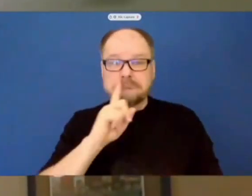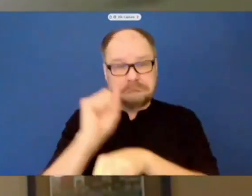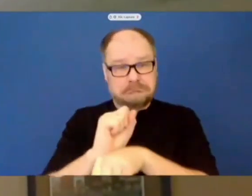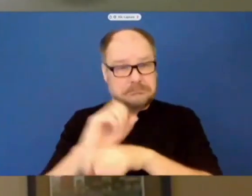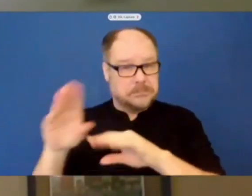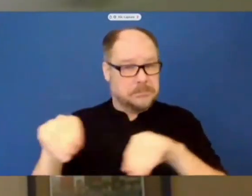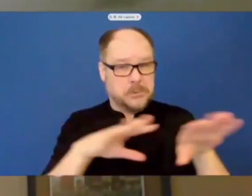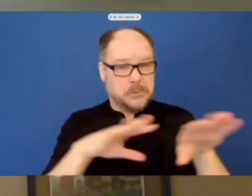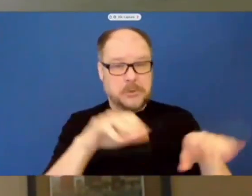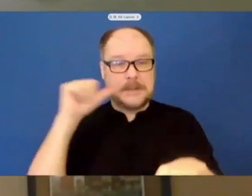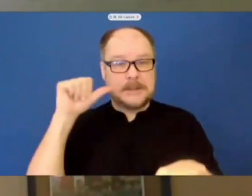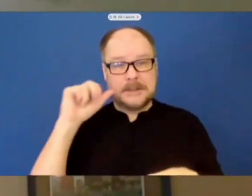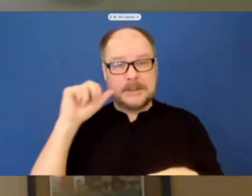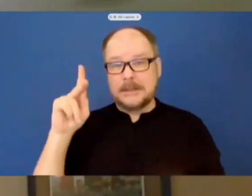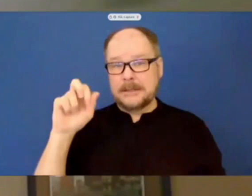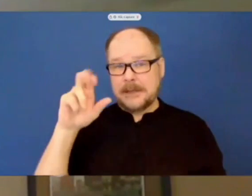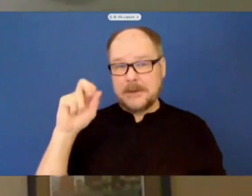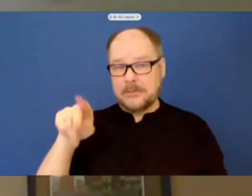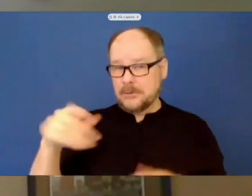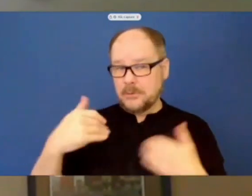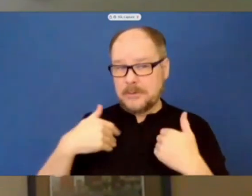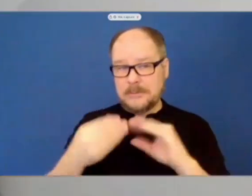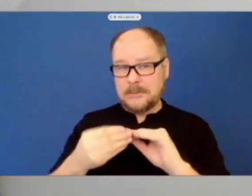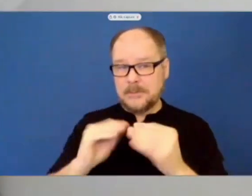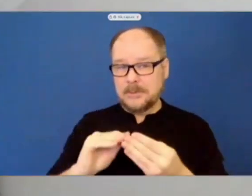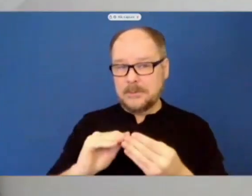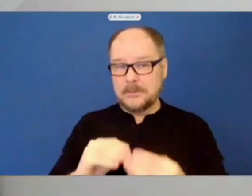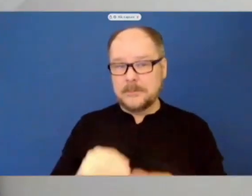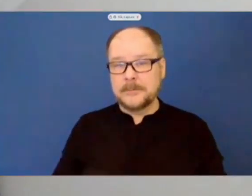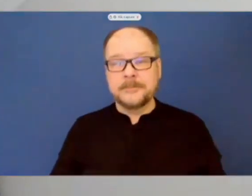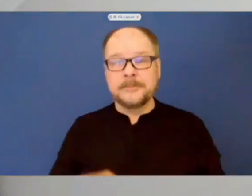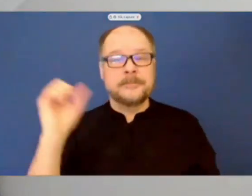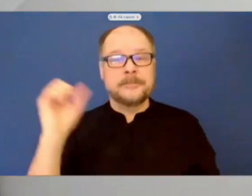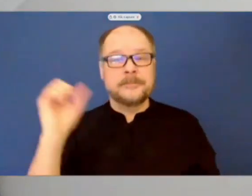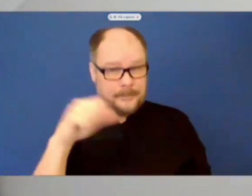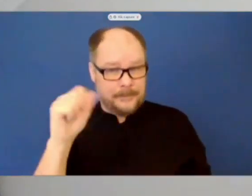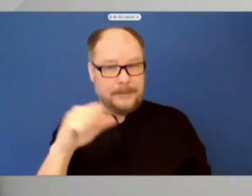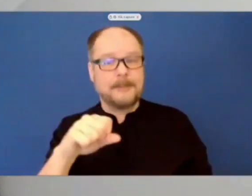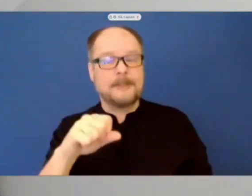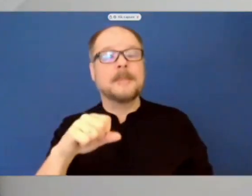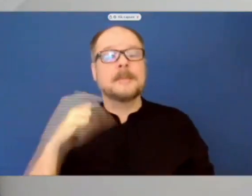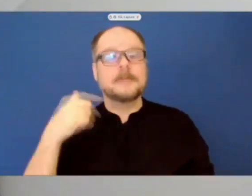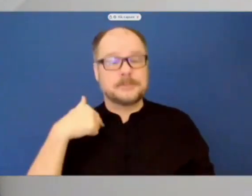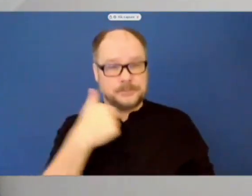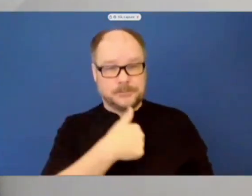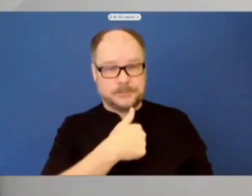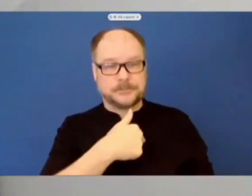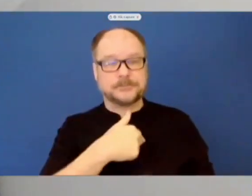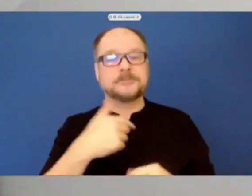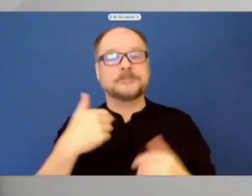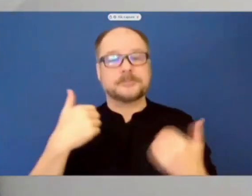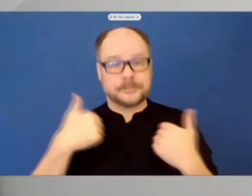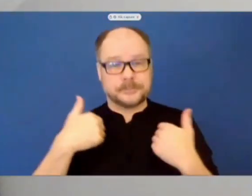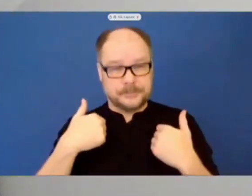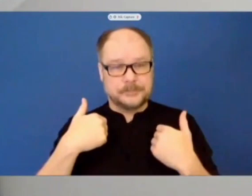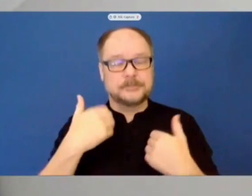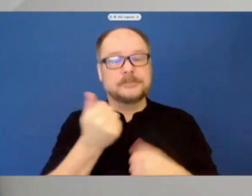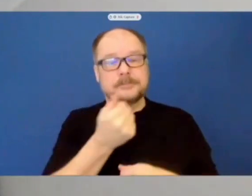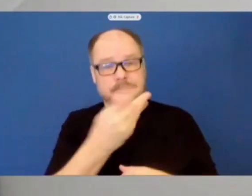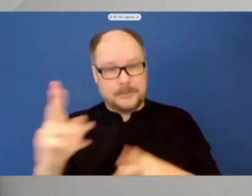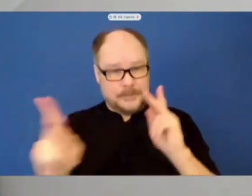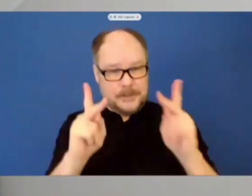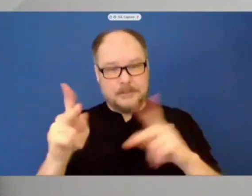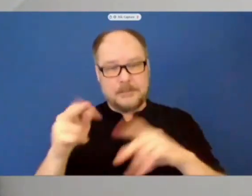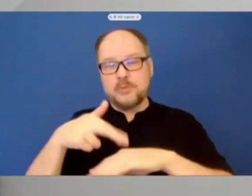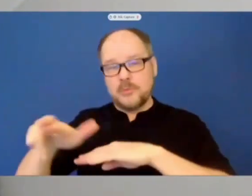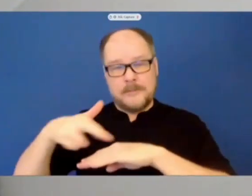some more details around that. So we did have people, we referred to other shelter places